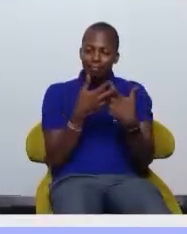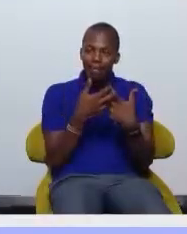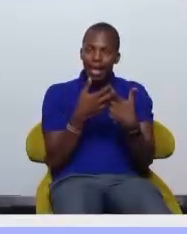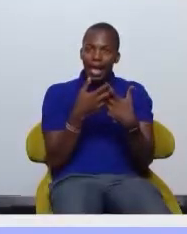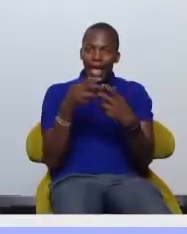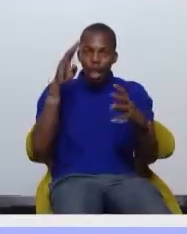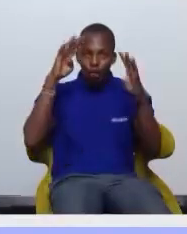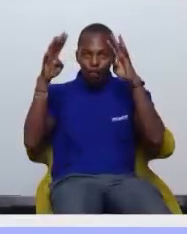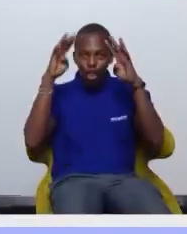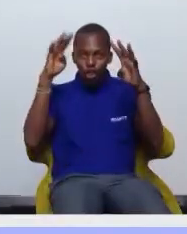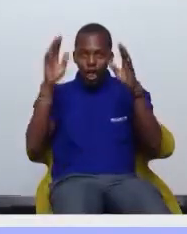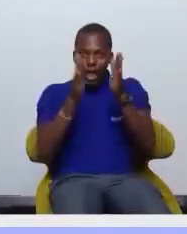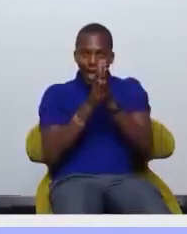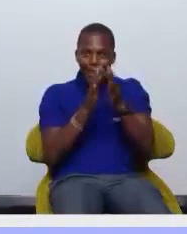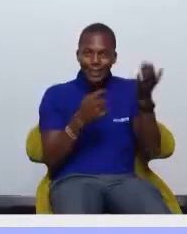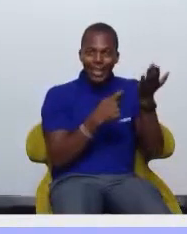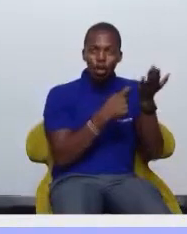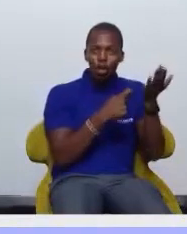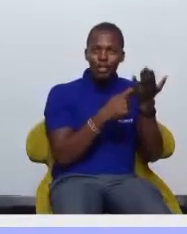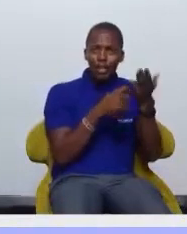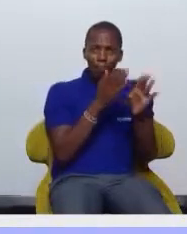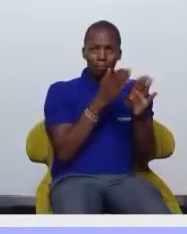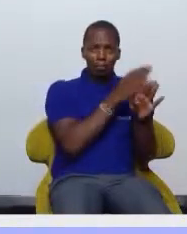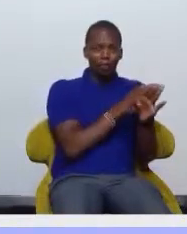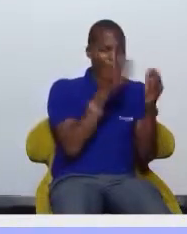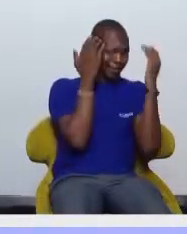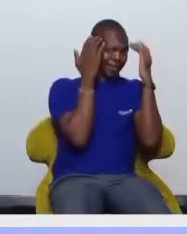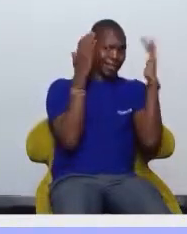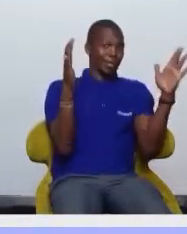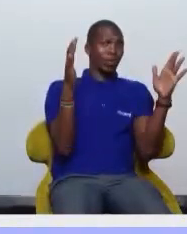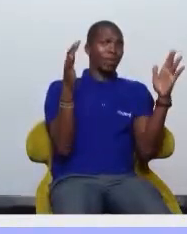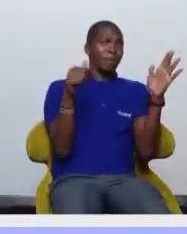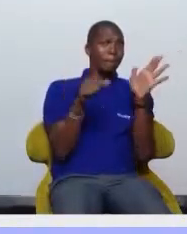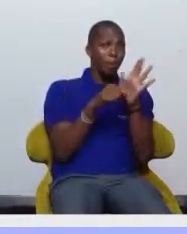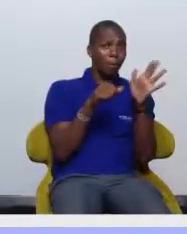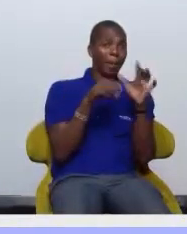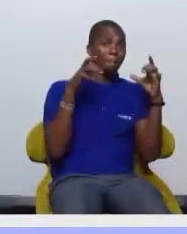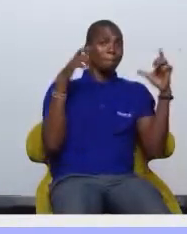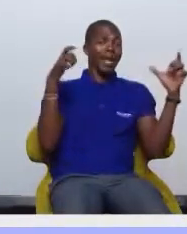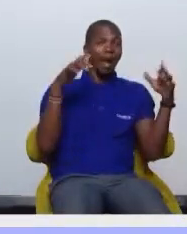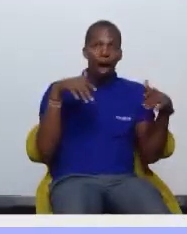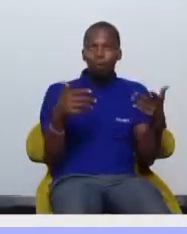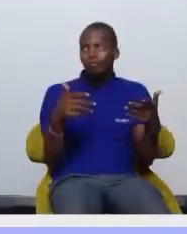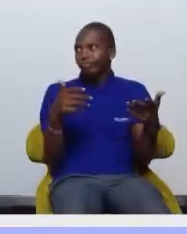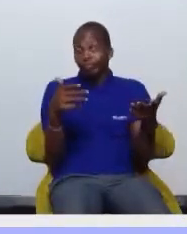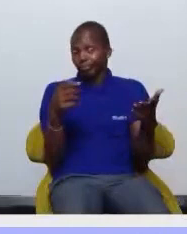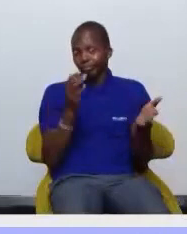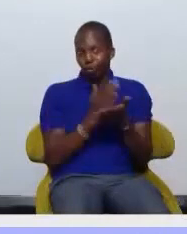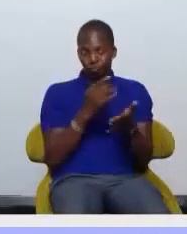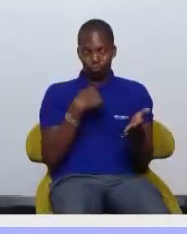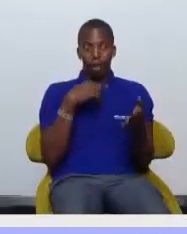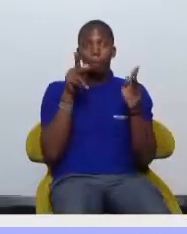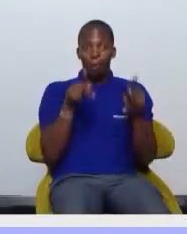And before this, I actually didn't know how huge the problem was, even though I myself am a person with